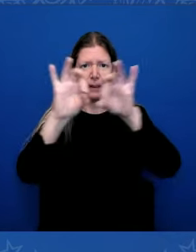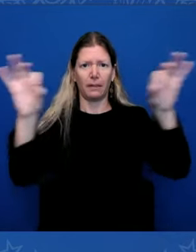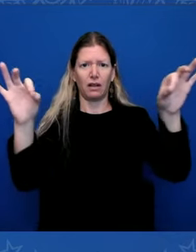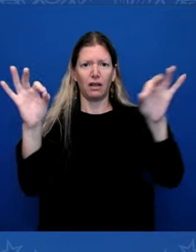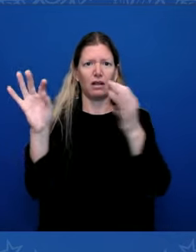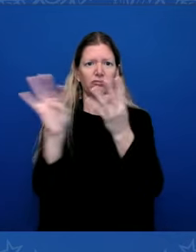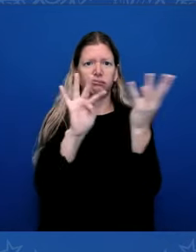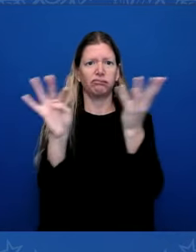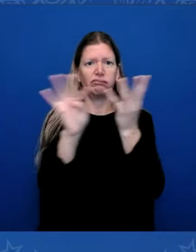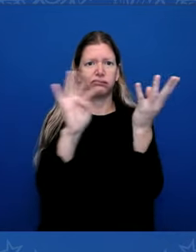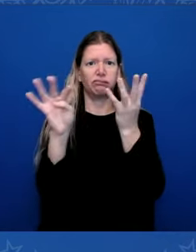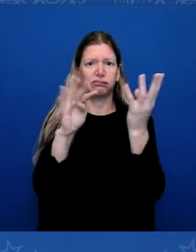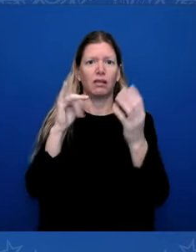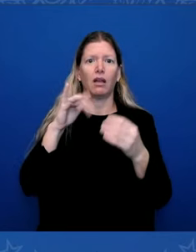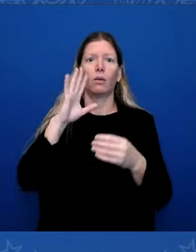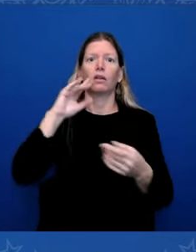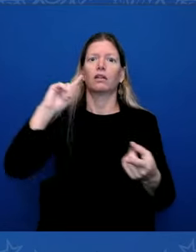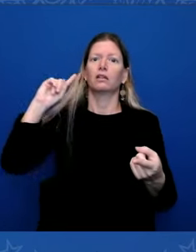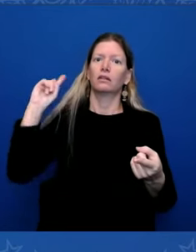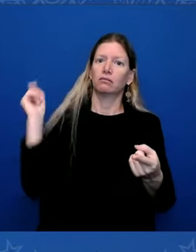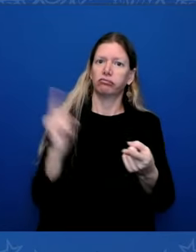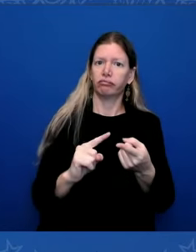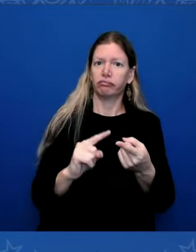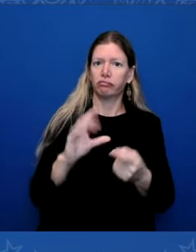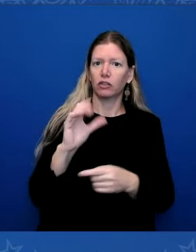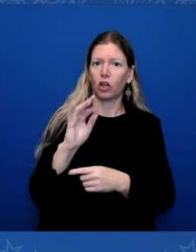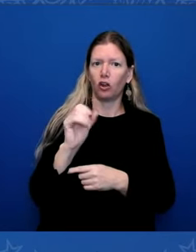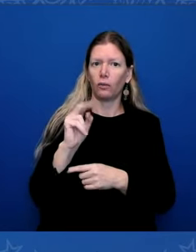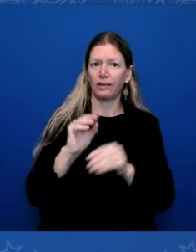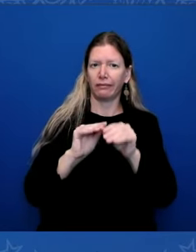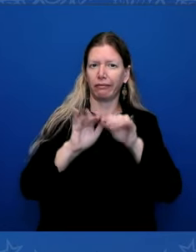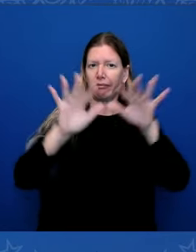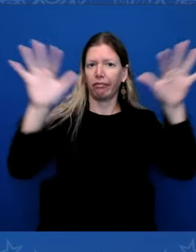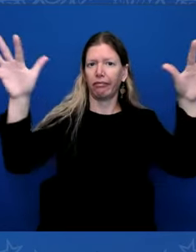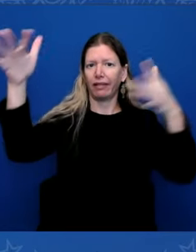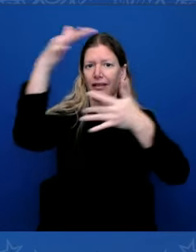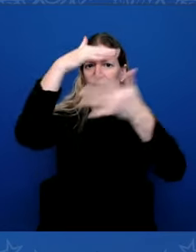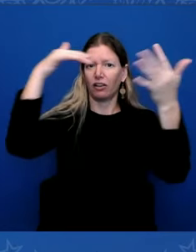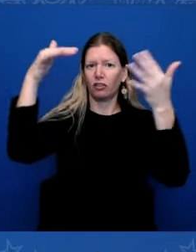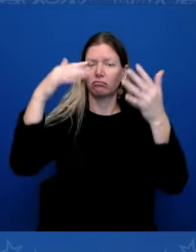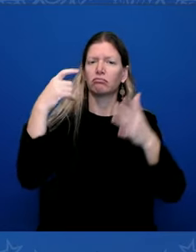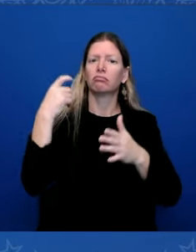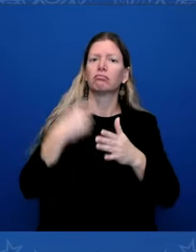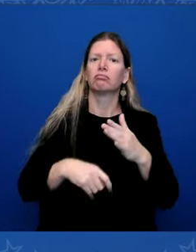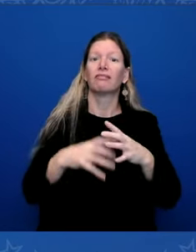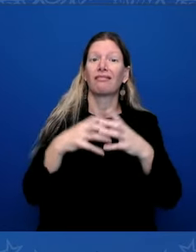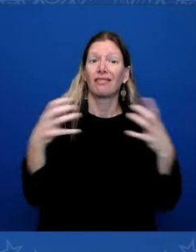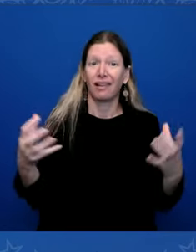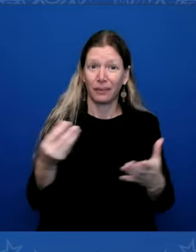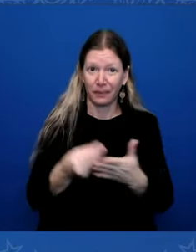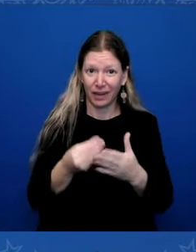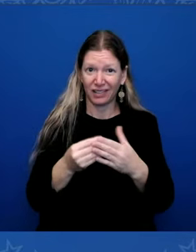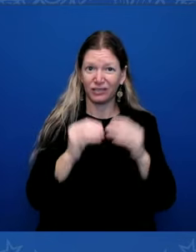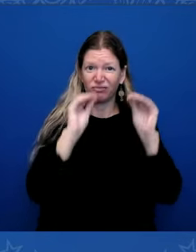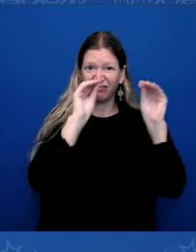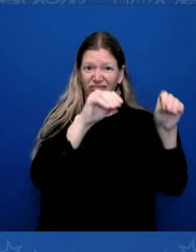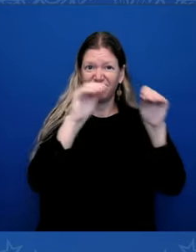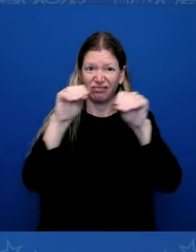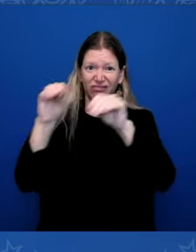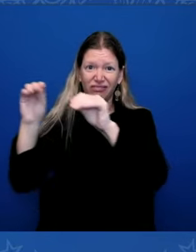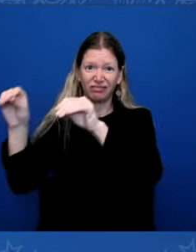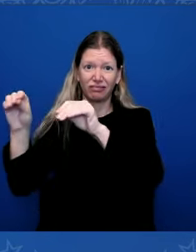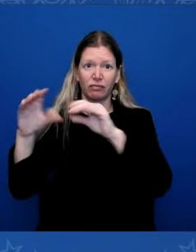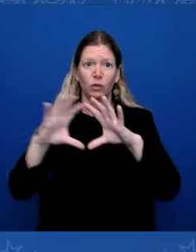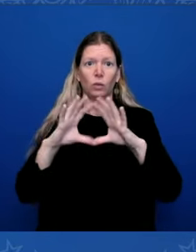costs a lot of money to put that down. And the world's going to say it's in our interest, collective interest, to do it. So